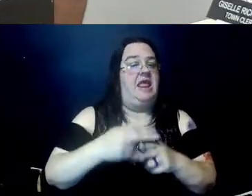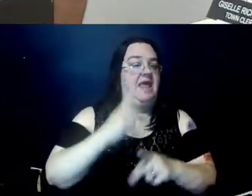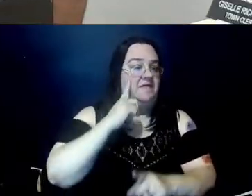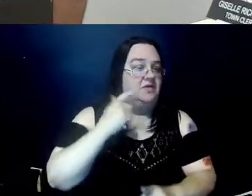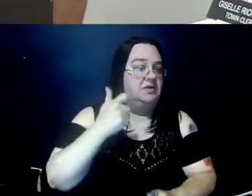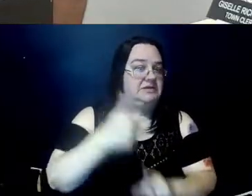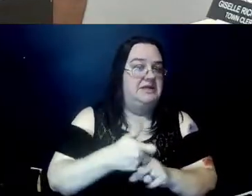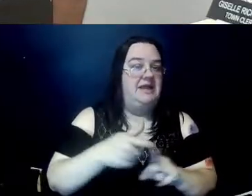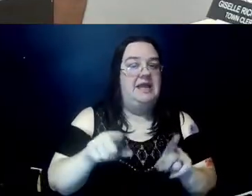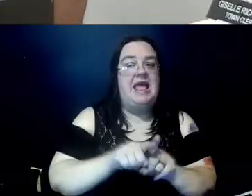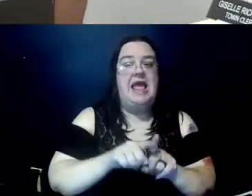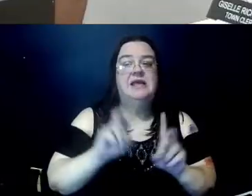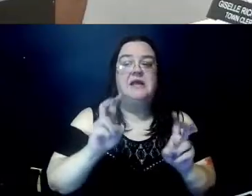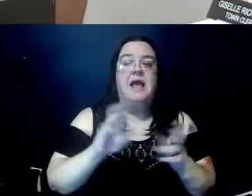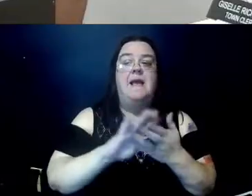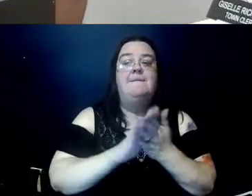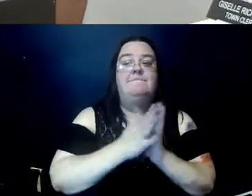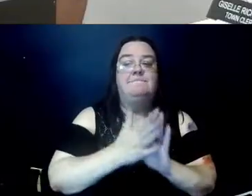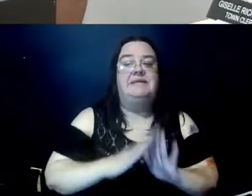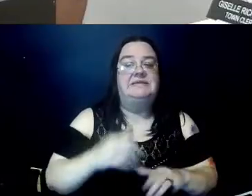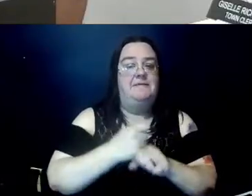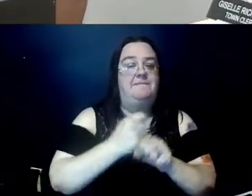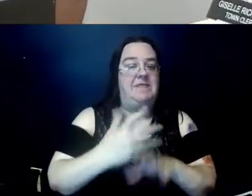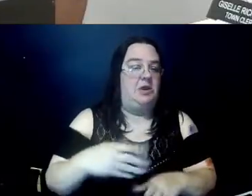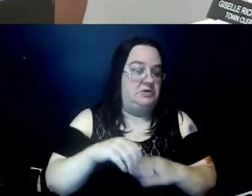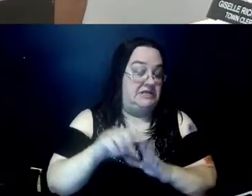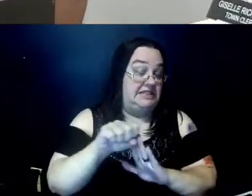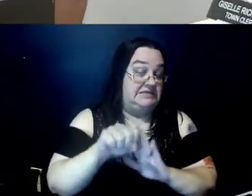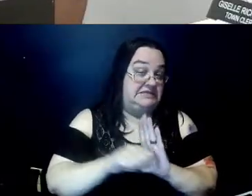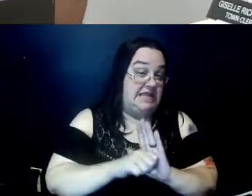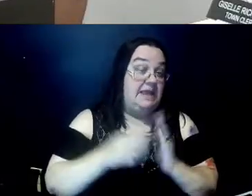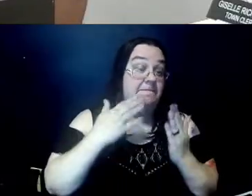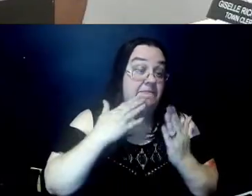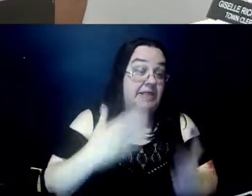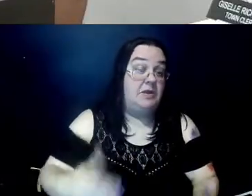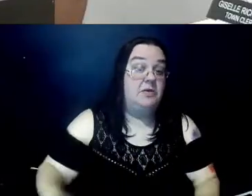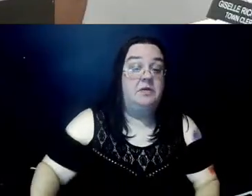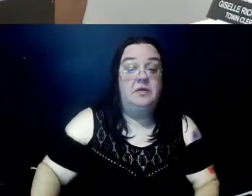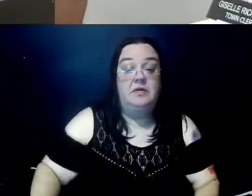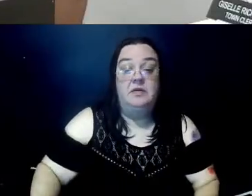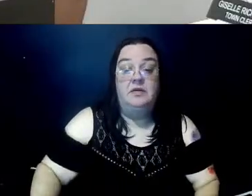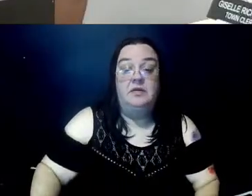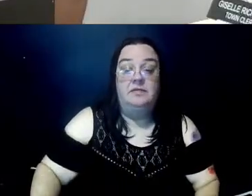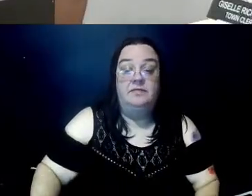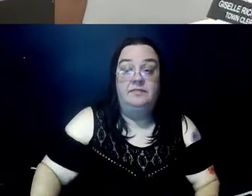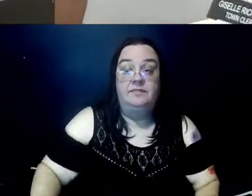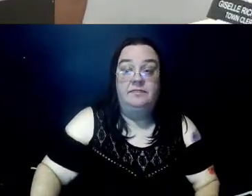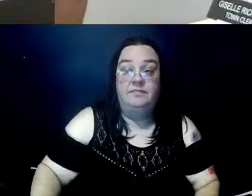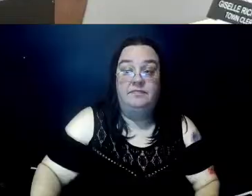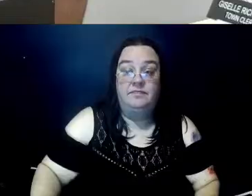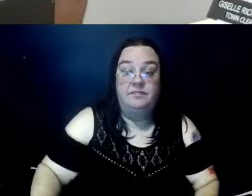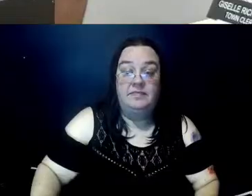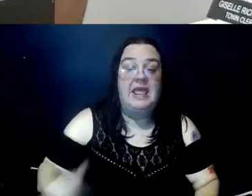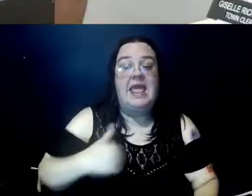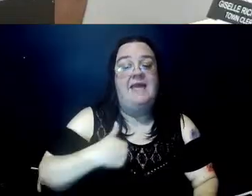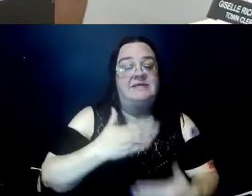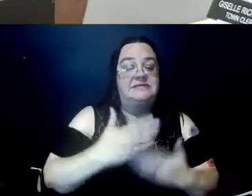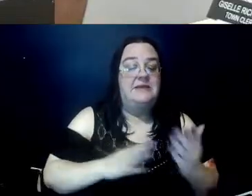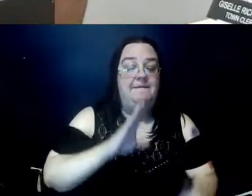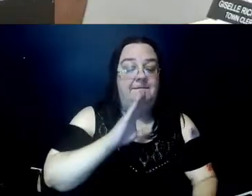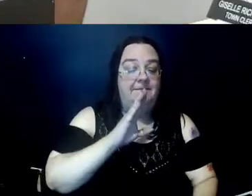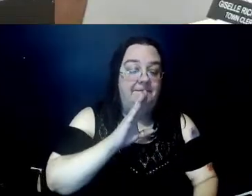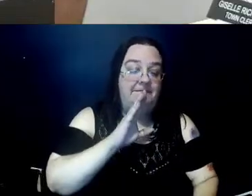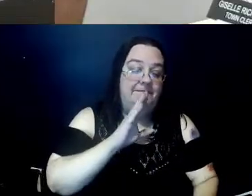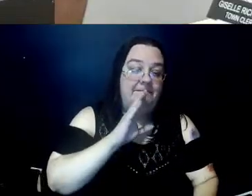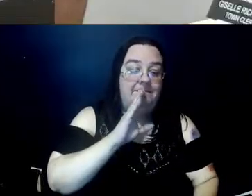as peacemakers in the state. Thank you. I have some Be Kind pins,